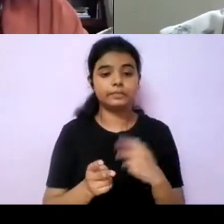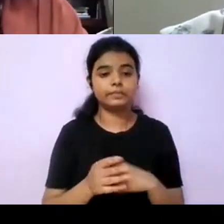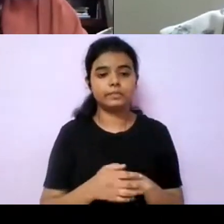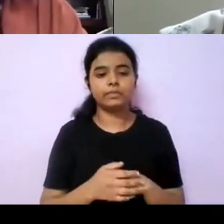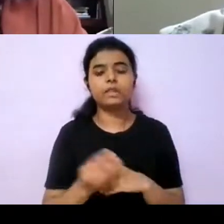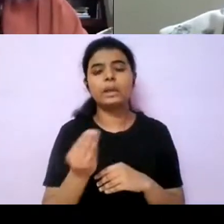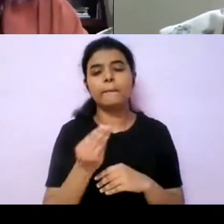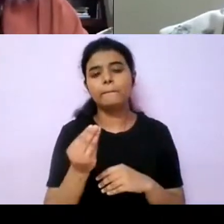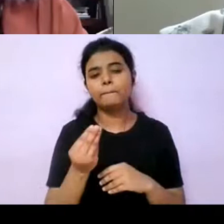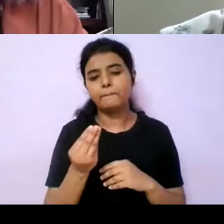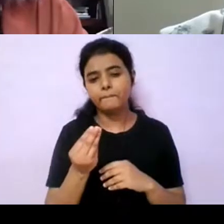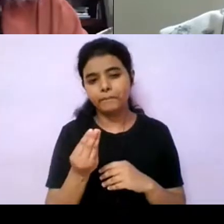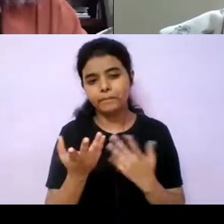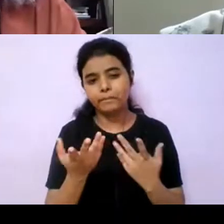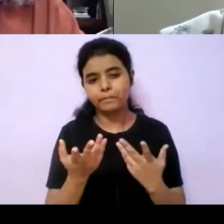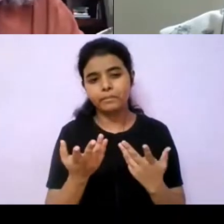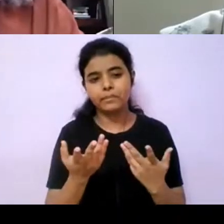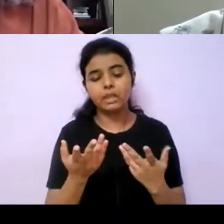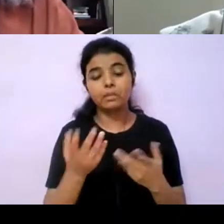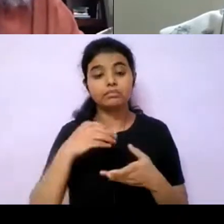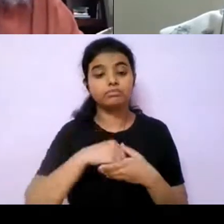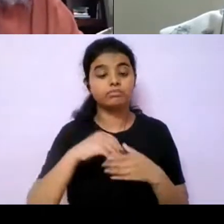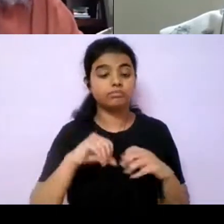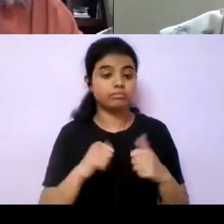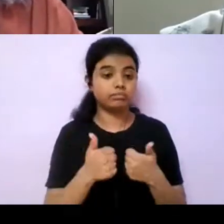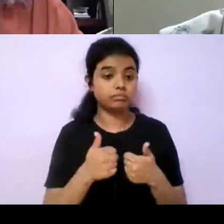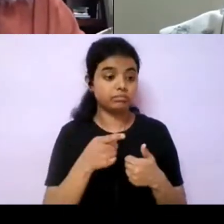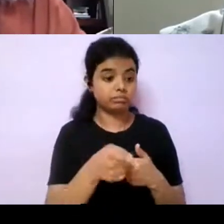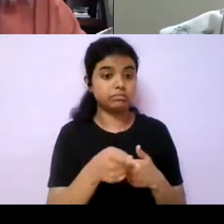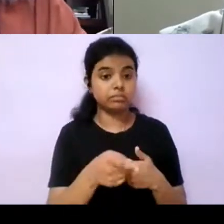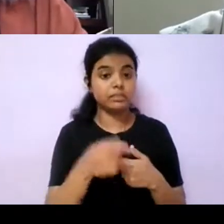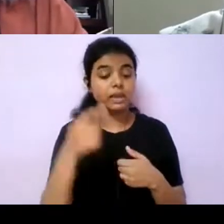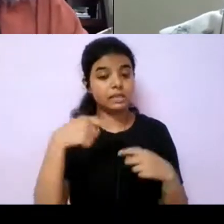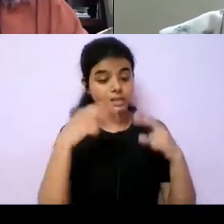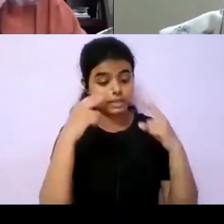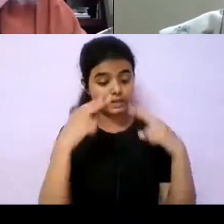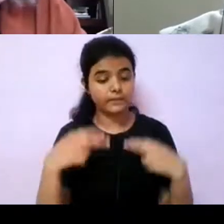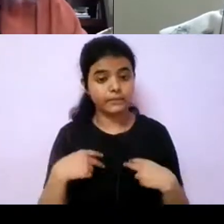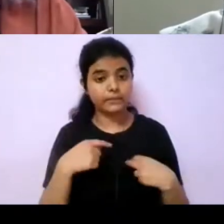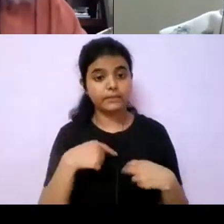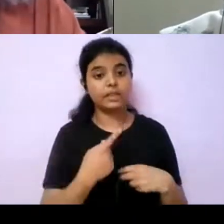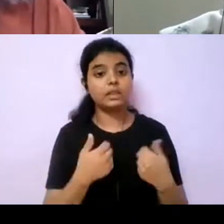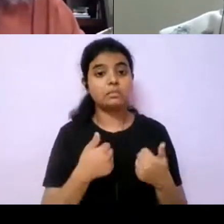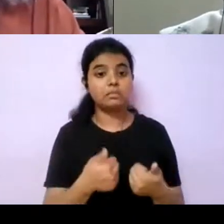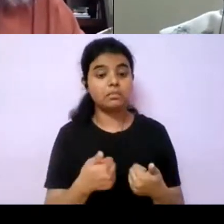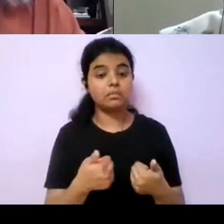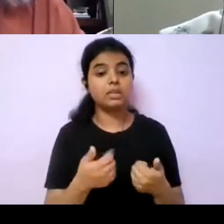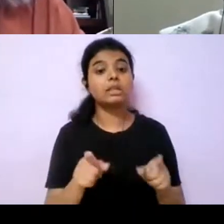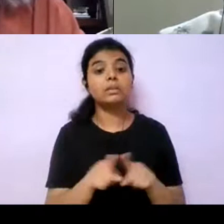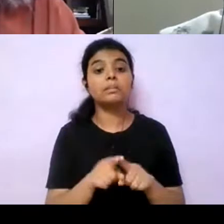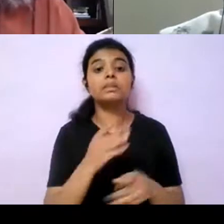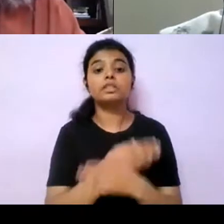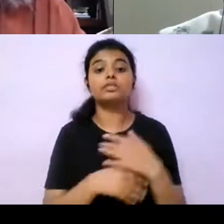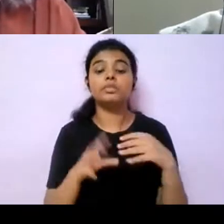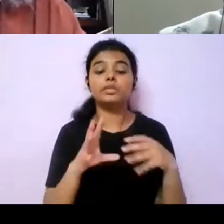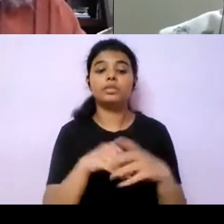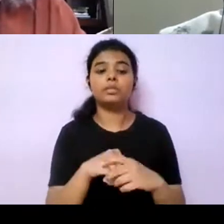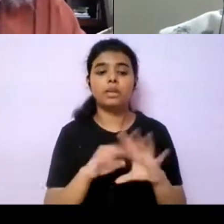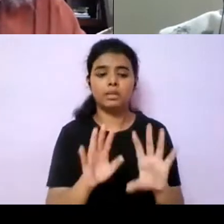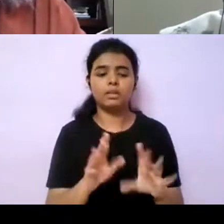aspects of the ability to be self-determining may be part of the disability.